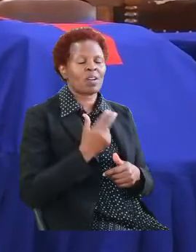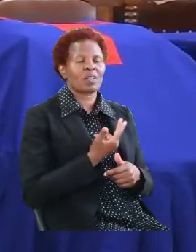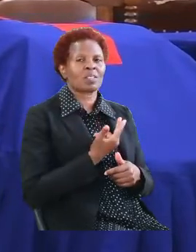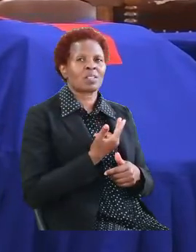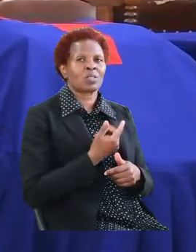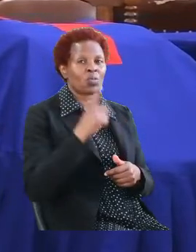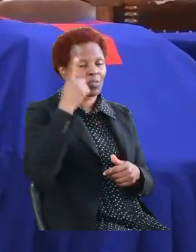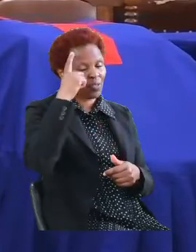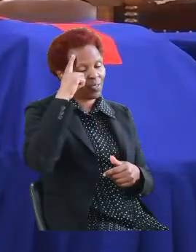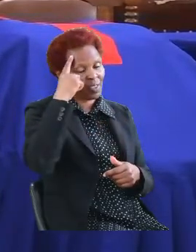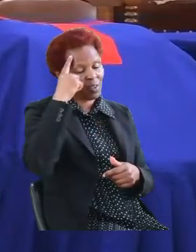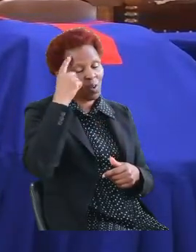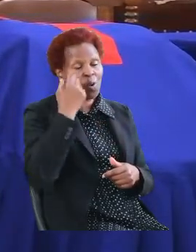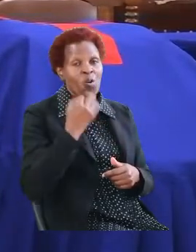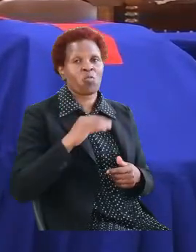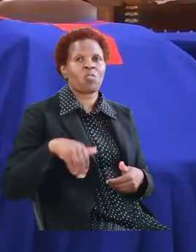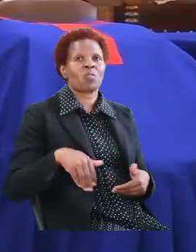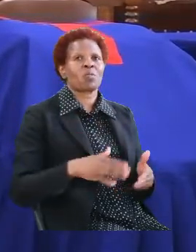ways.